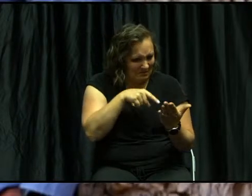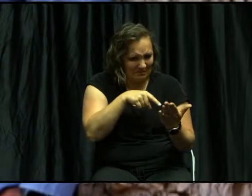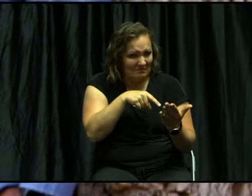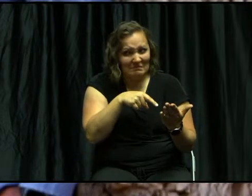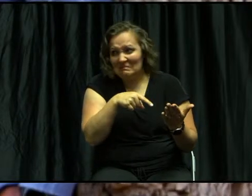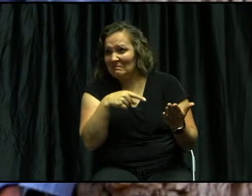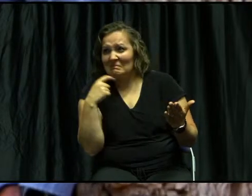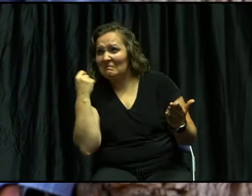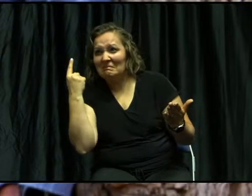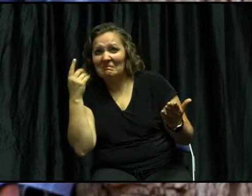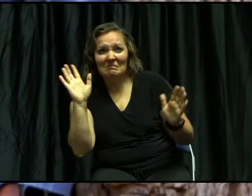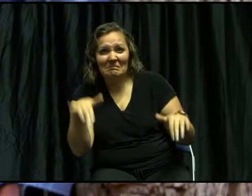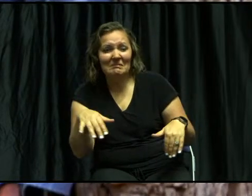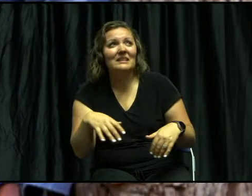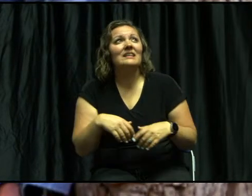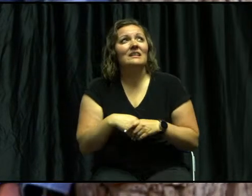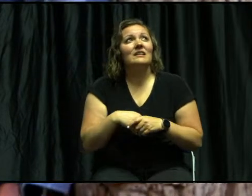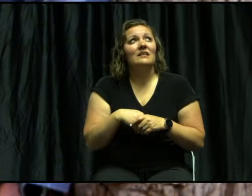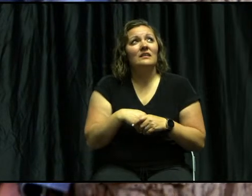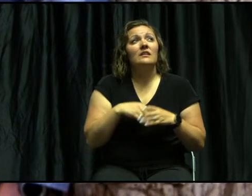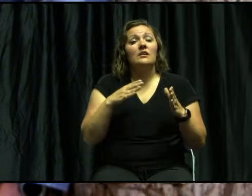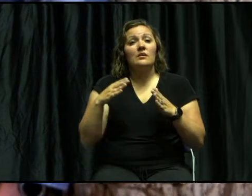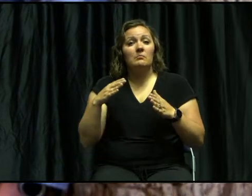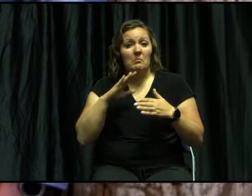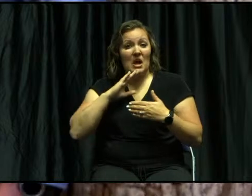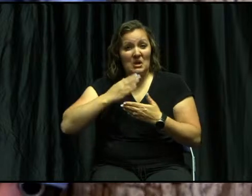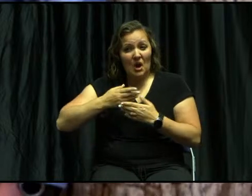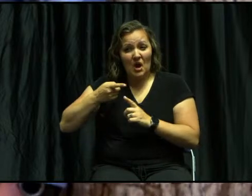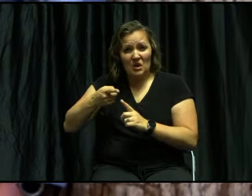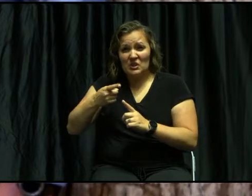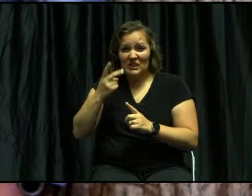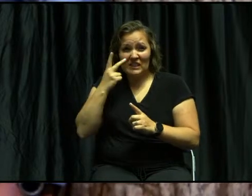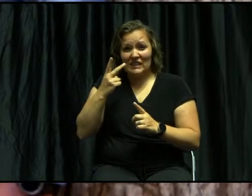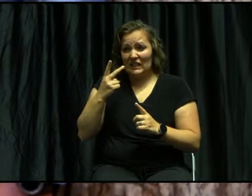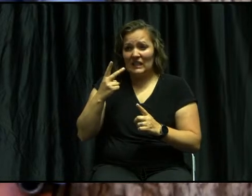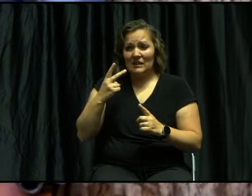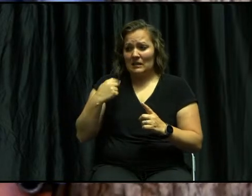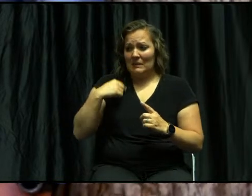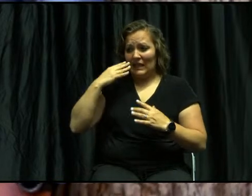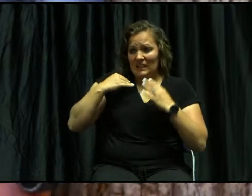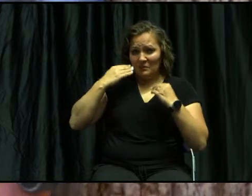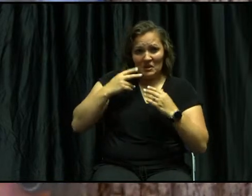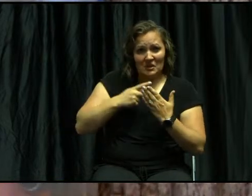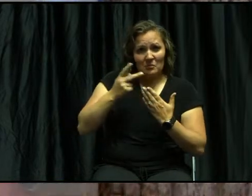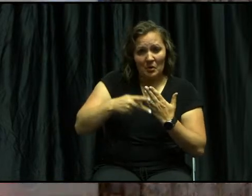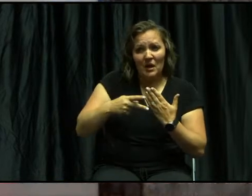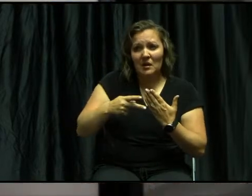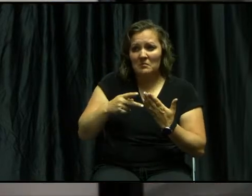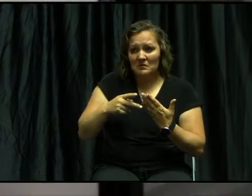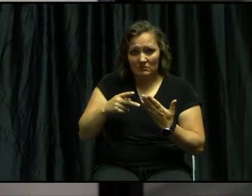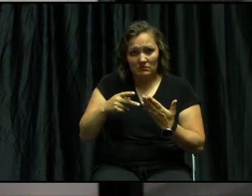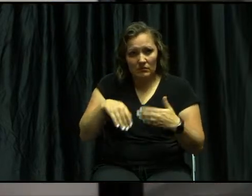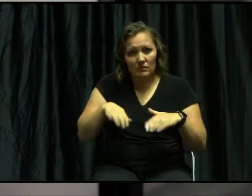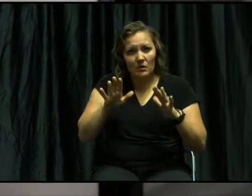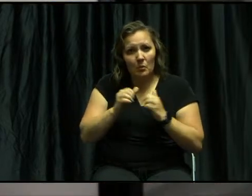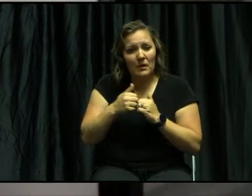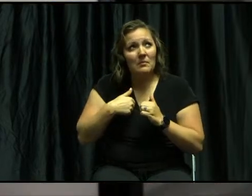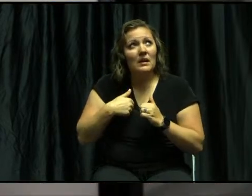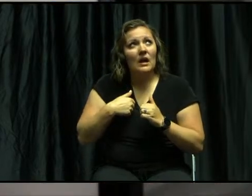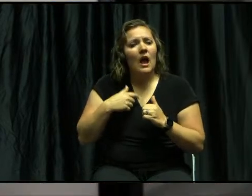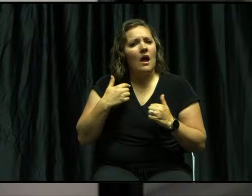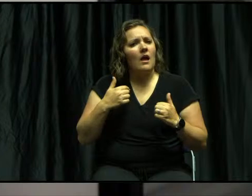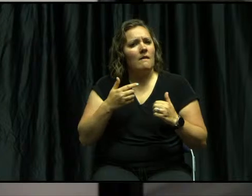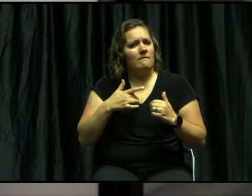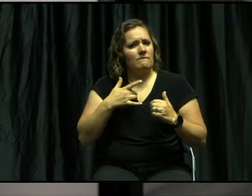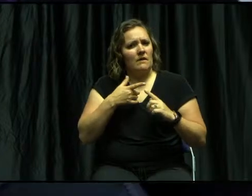My little girl is 10. She's seen me go through the whole programs and she's clapping and cheering. I kind of feel like for my education base,